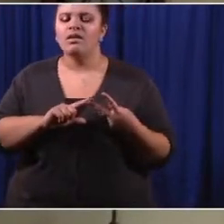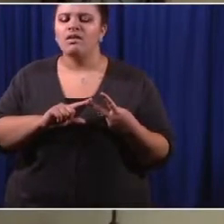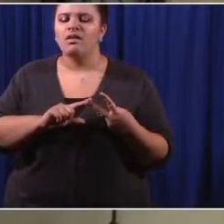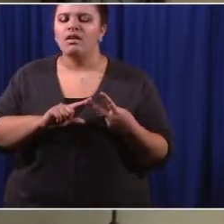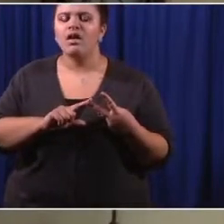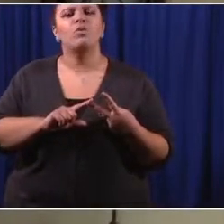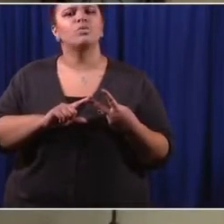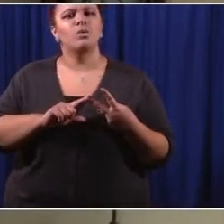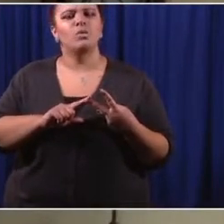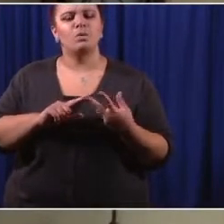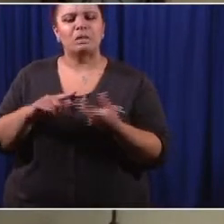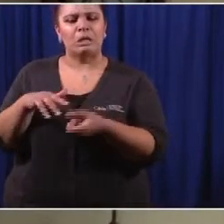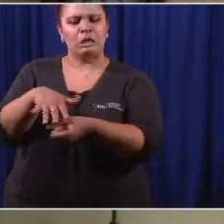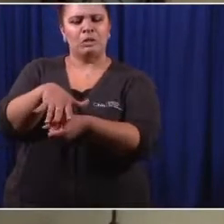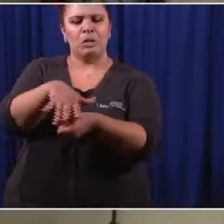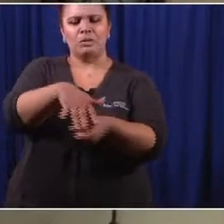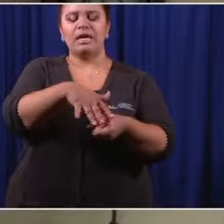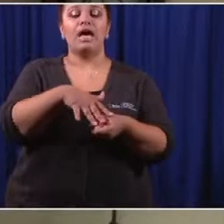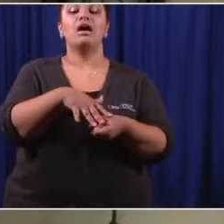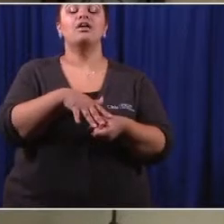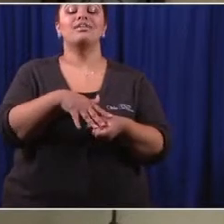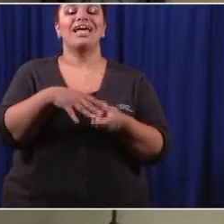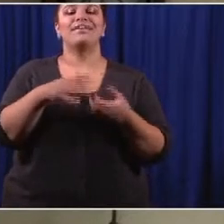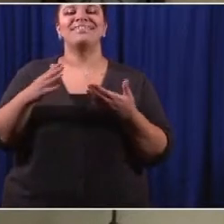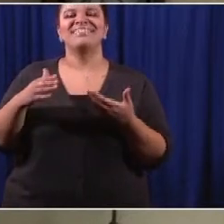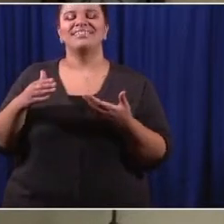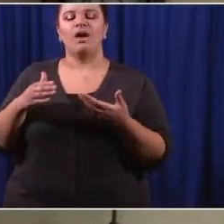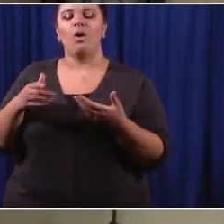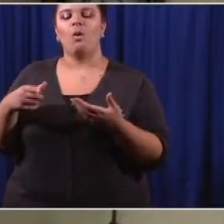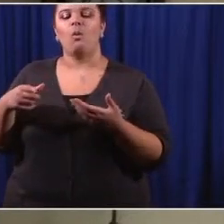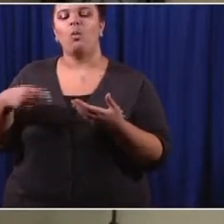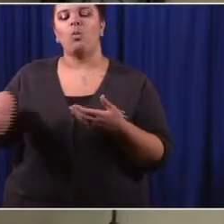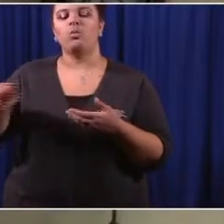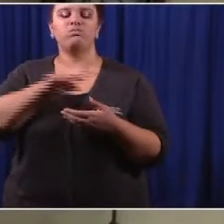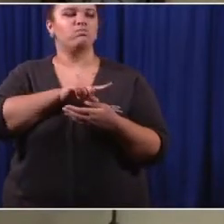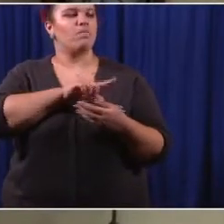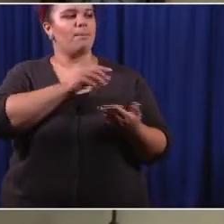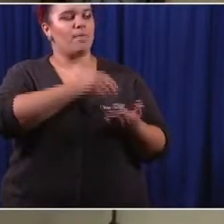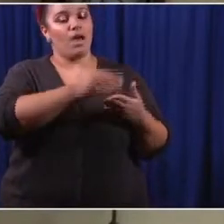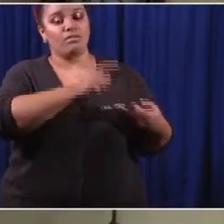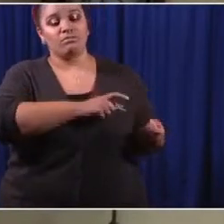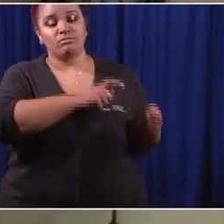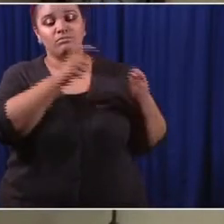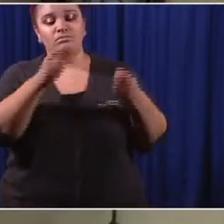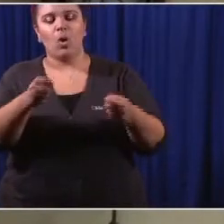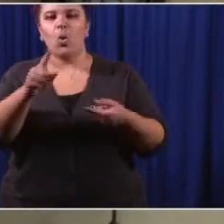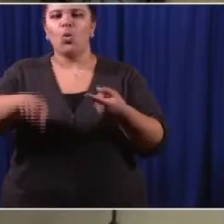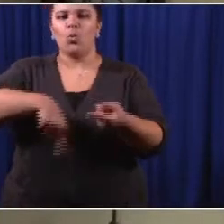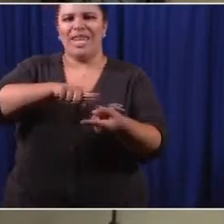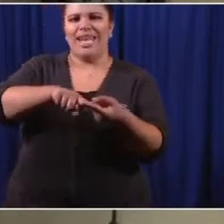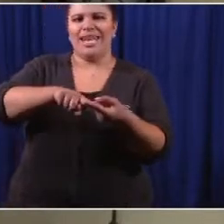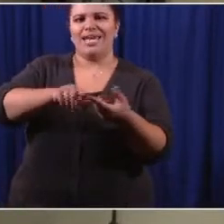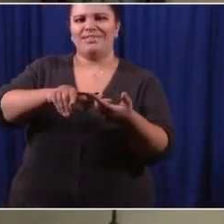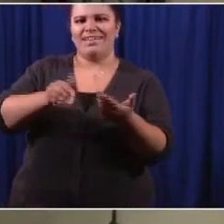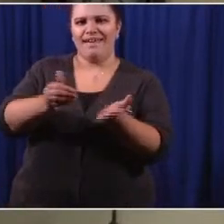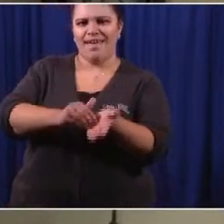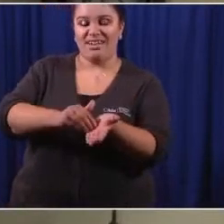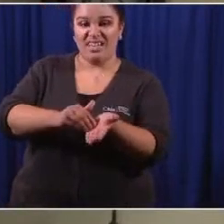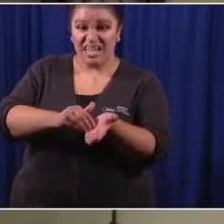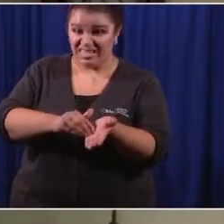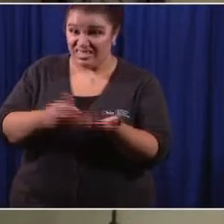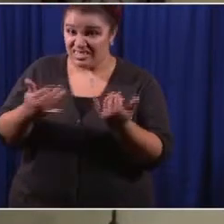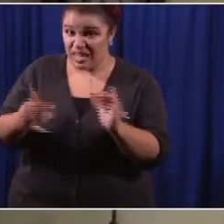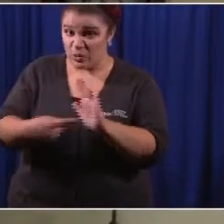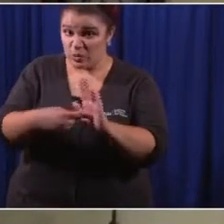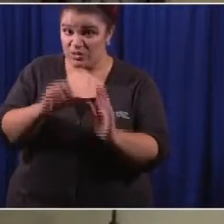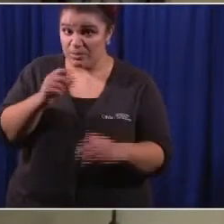can localities expect the next disbursement? And would it still carry that same October 6th deadline? Sure. There